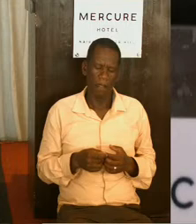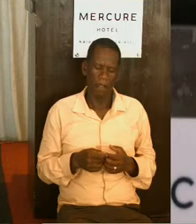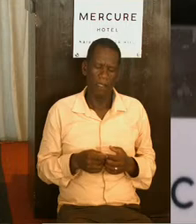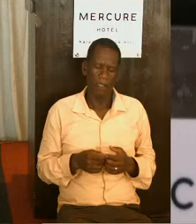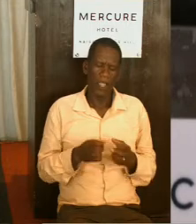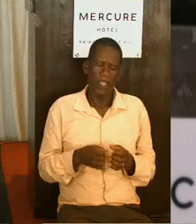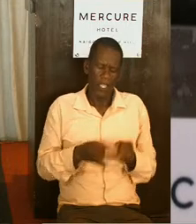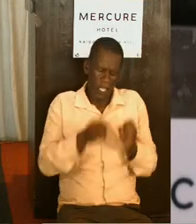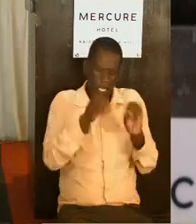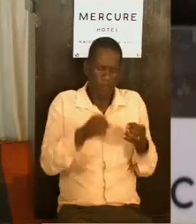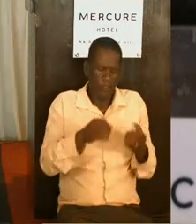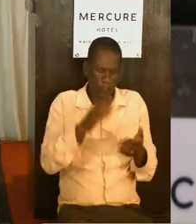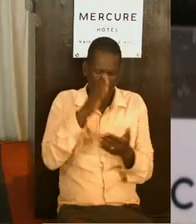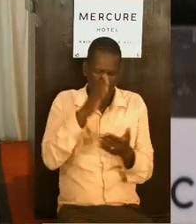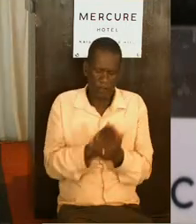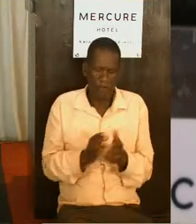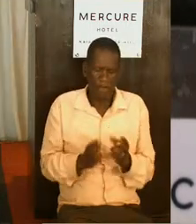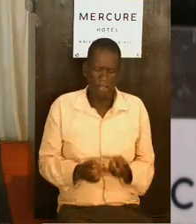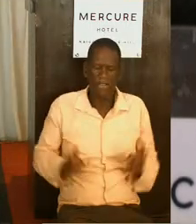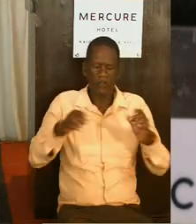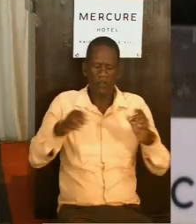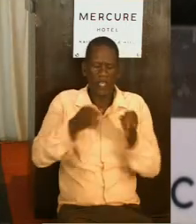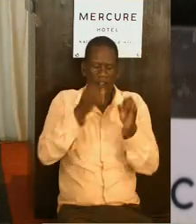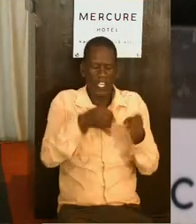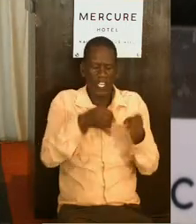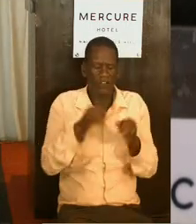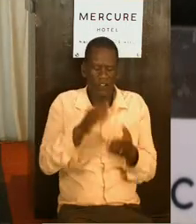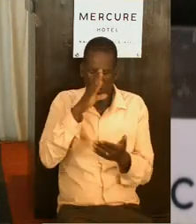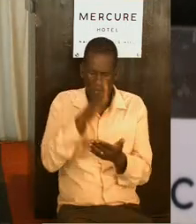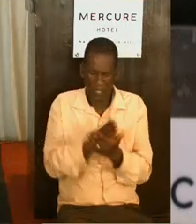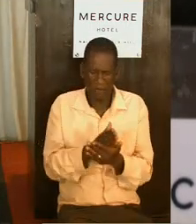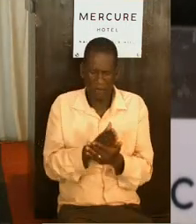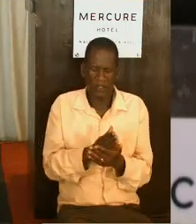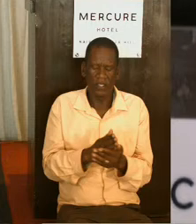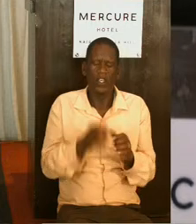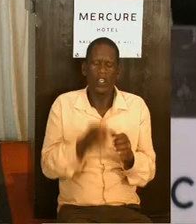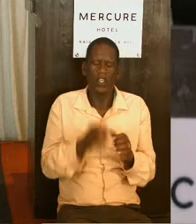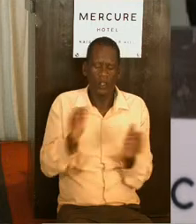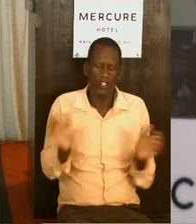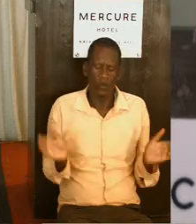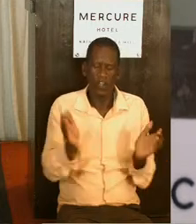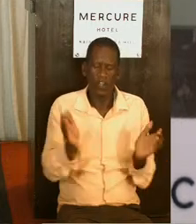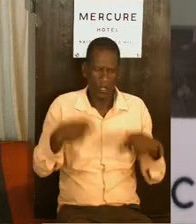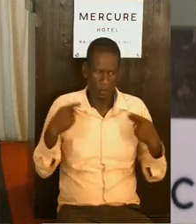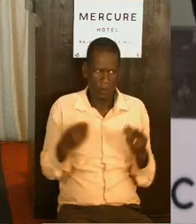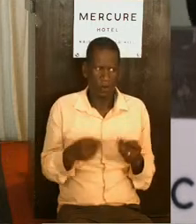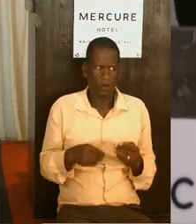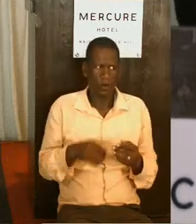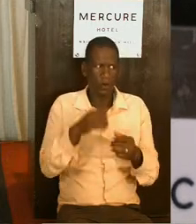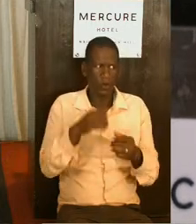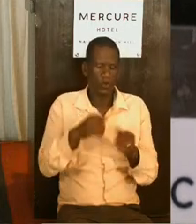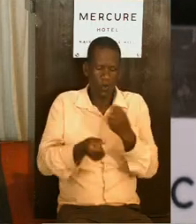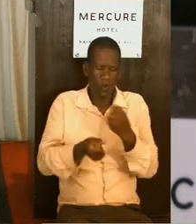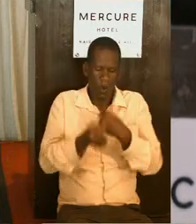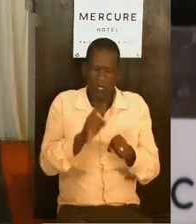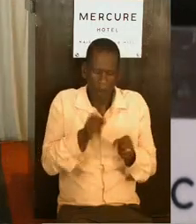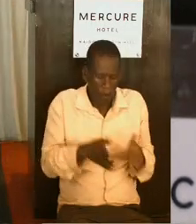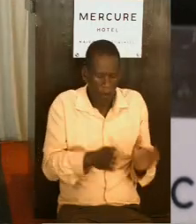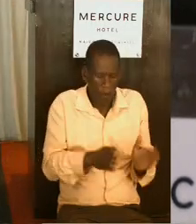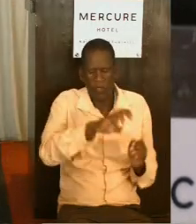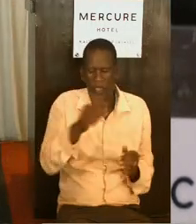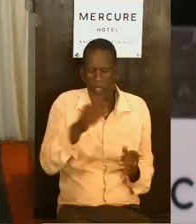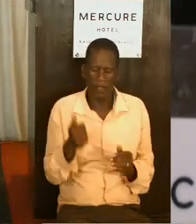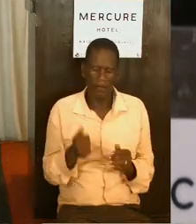individual beliefs values of individual briefs that motivate people to act in one way or